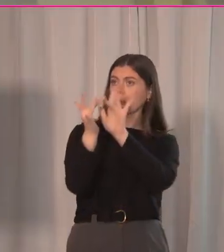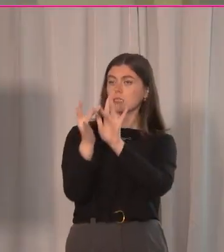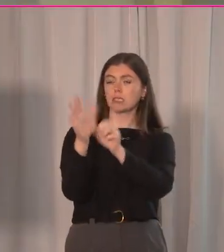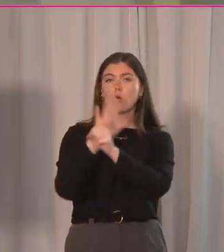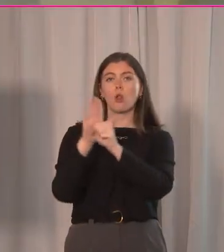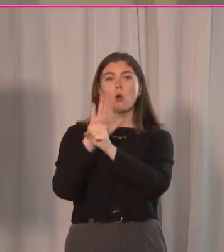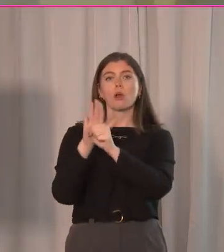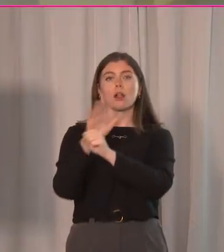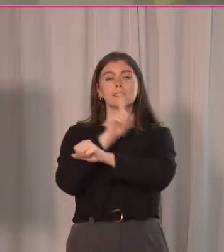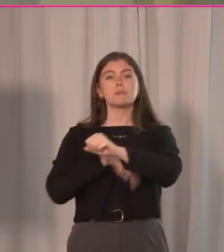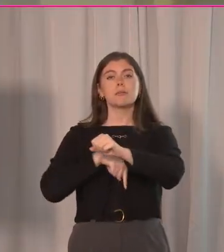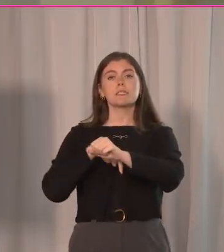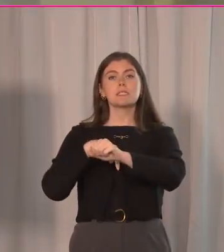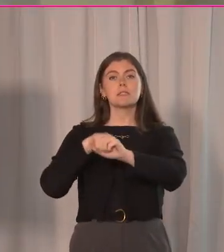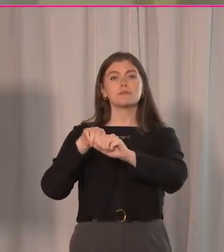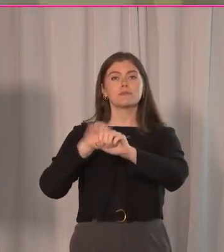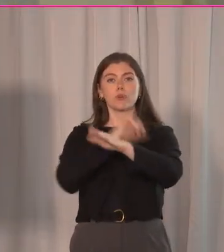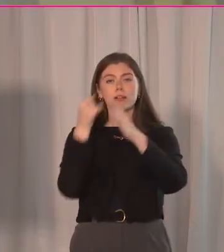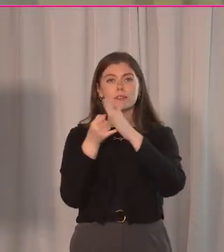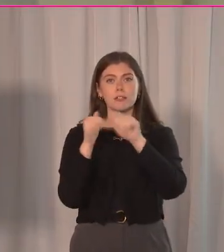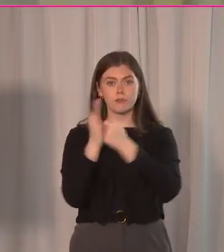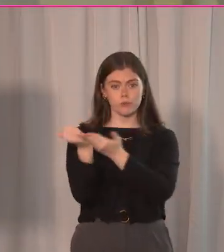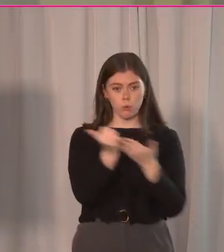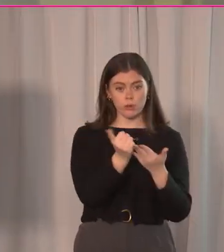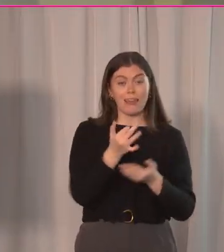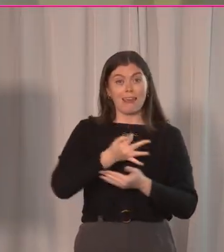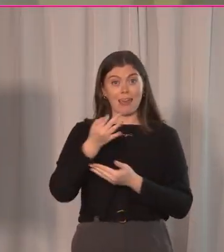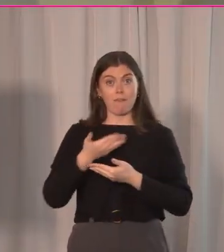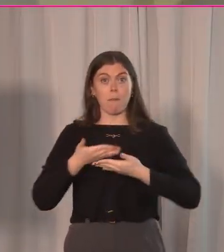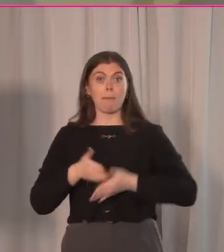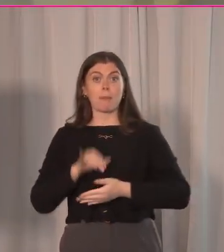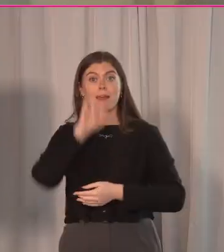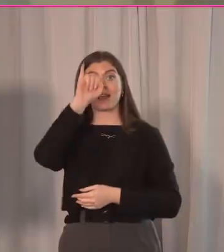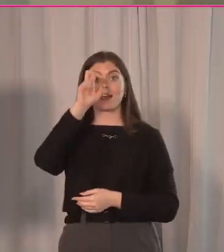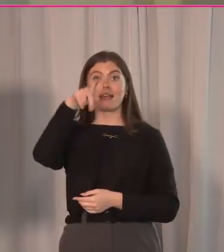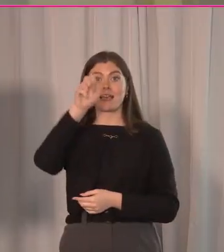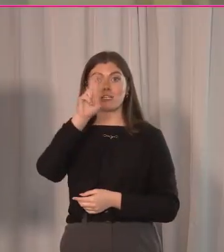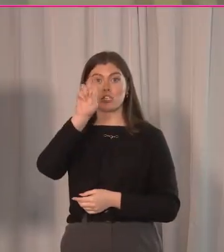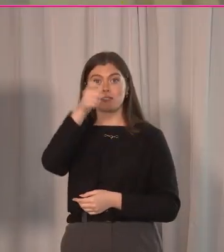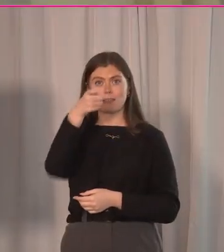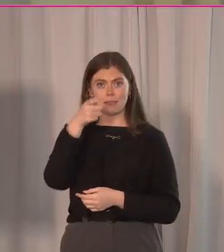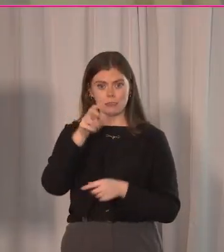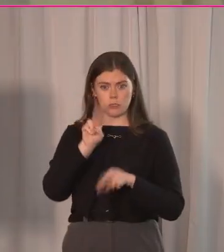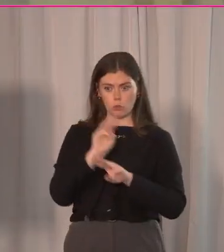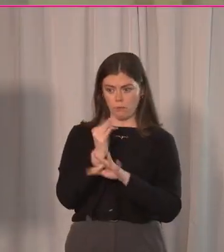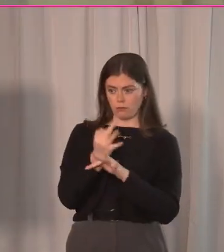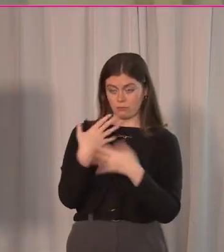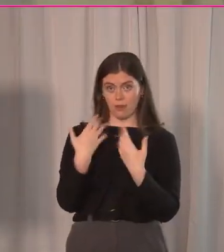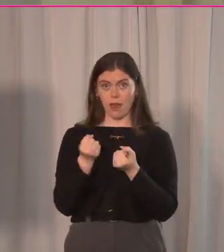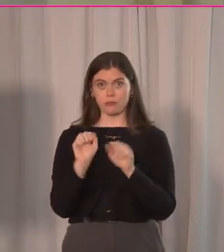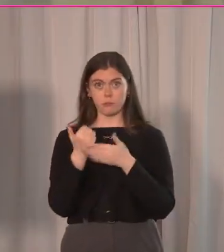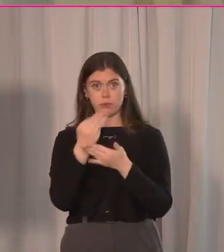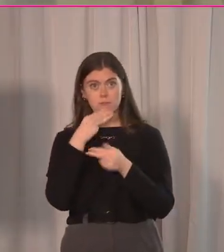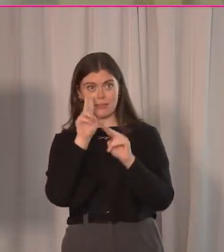support? Additionally, where a baby is intersex, are the new parents being given support to contact Intersex Ireland